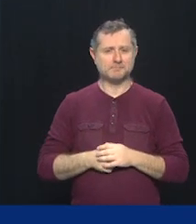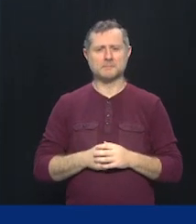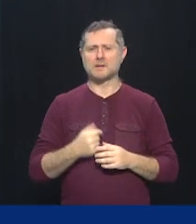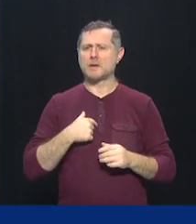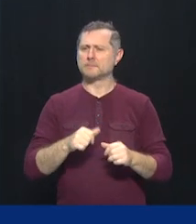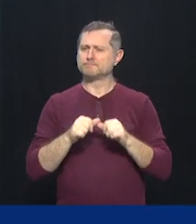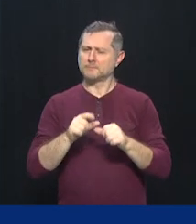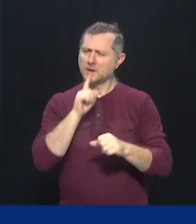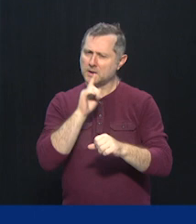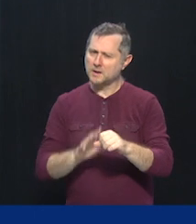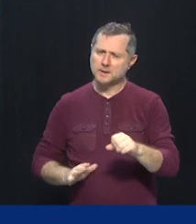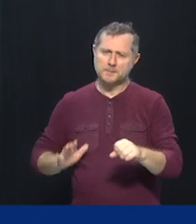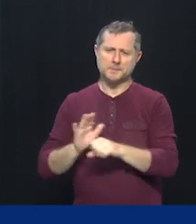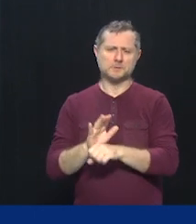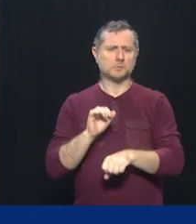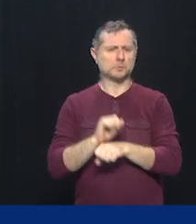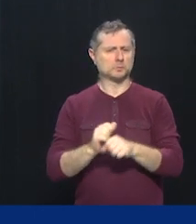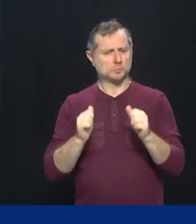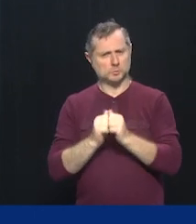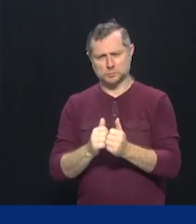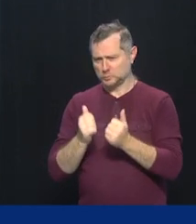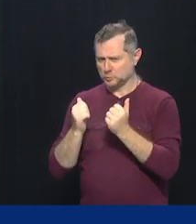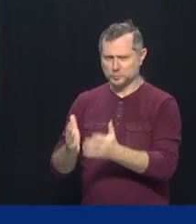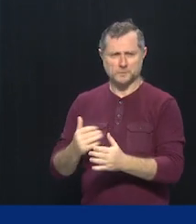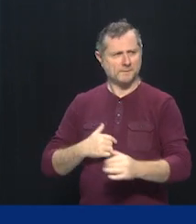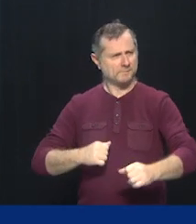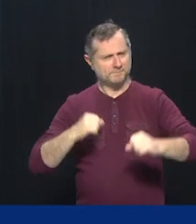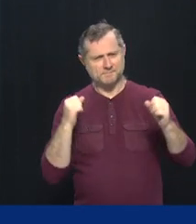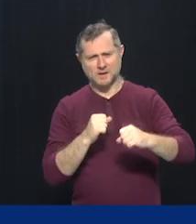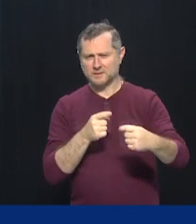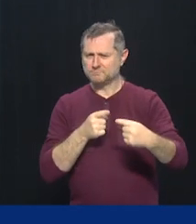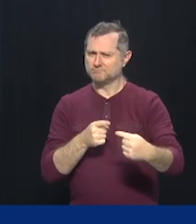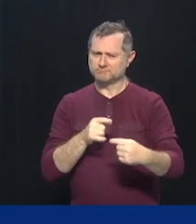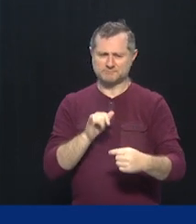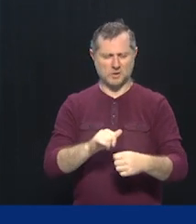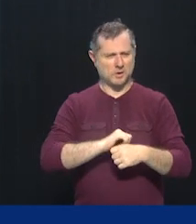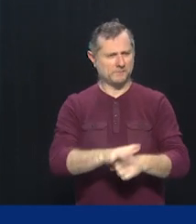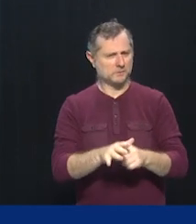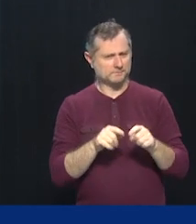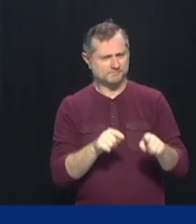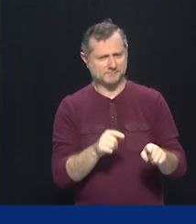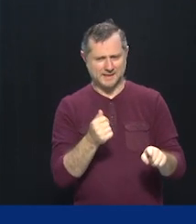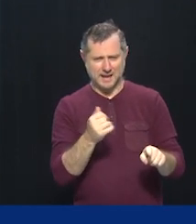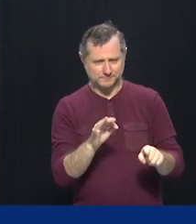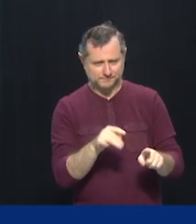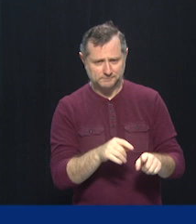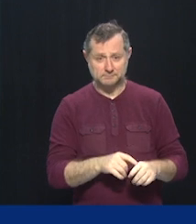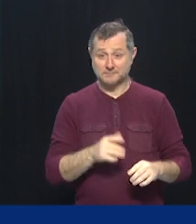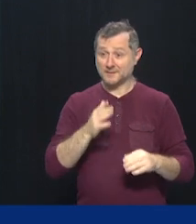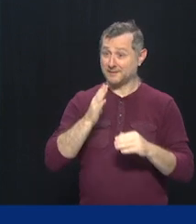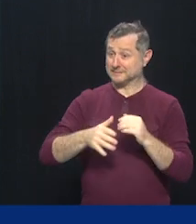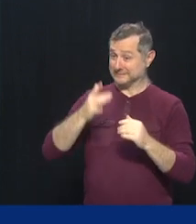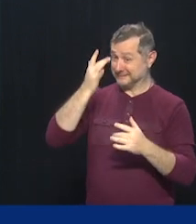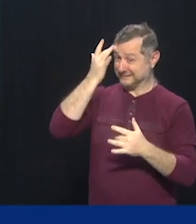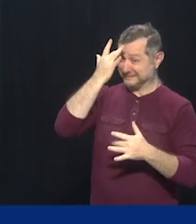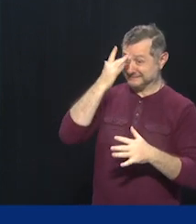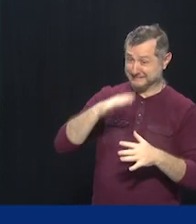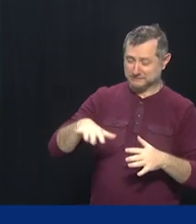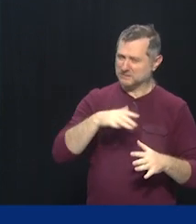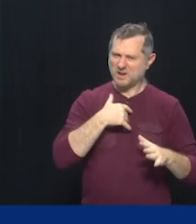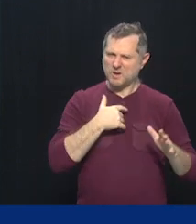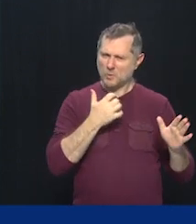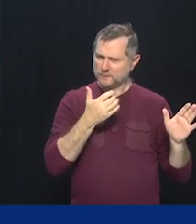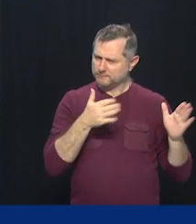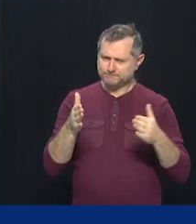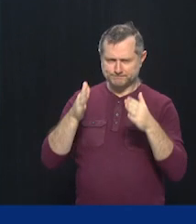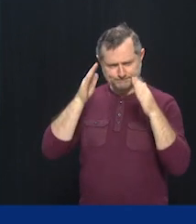to working with you to combat COVID-19, end the pandemic, and work toward a healthy future for